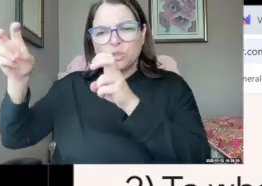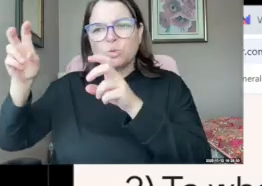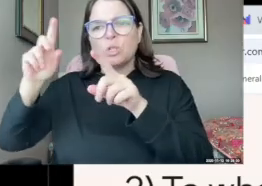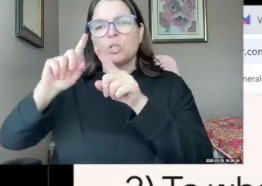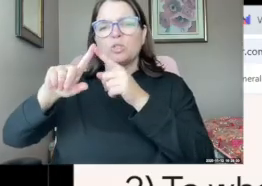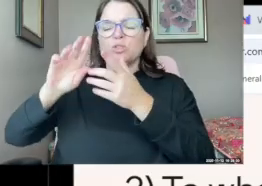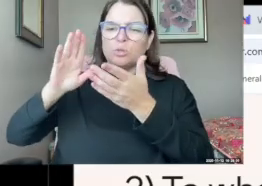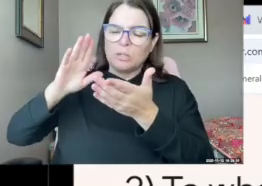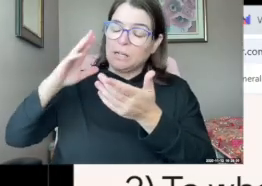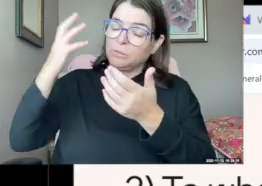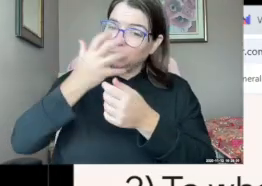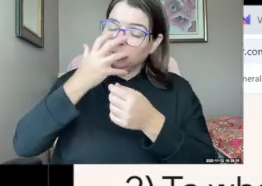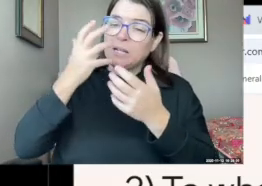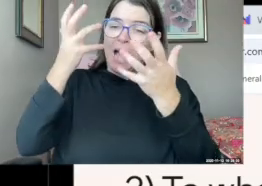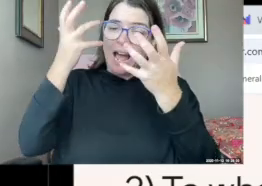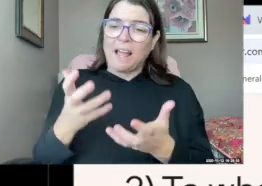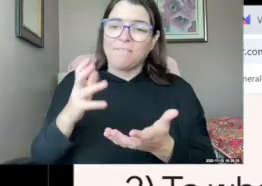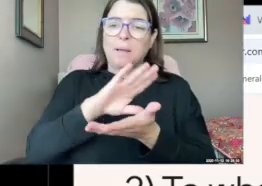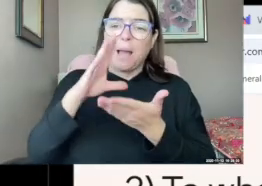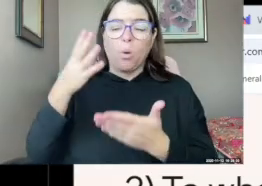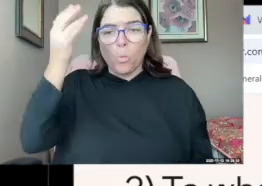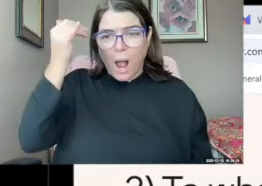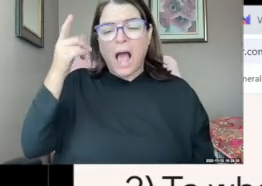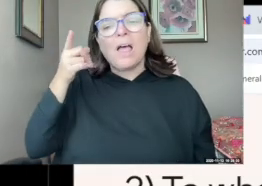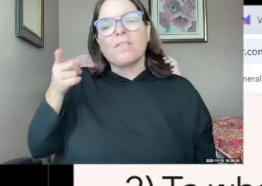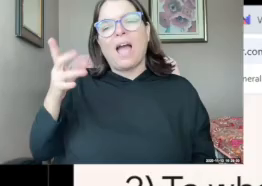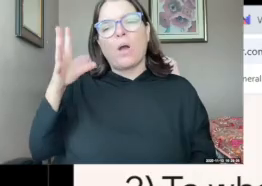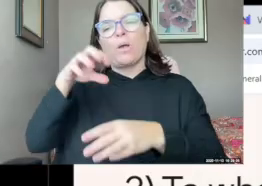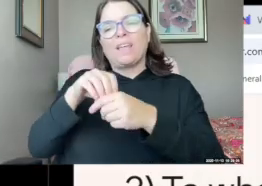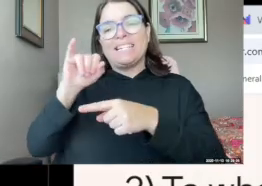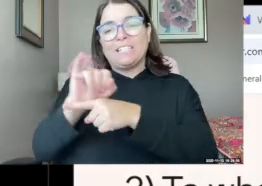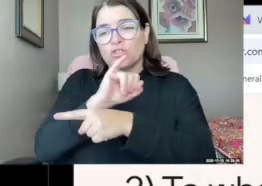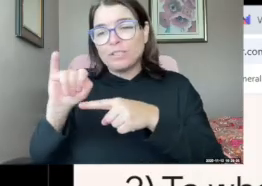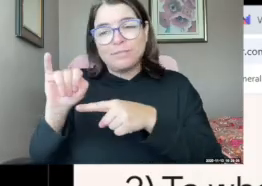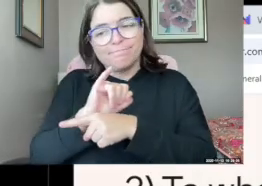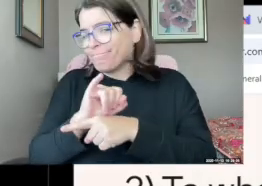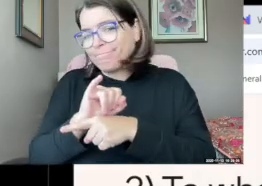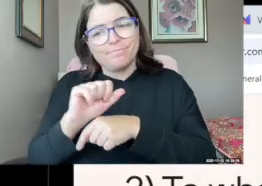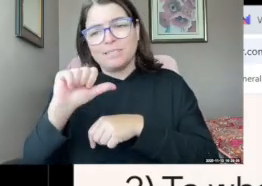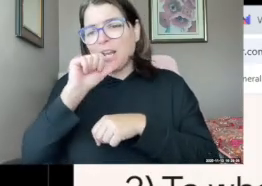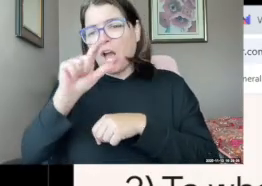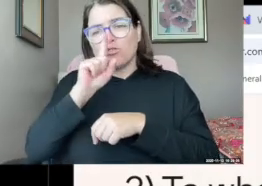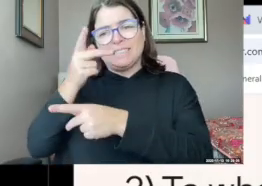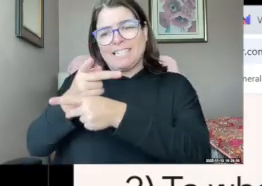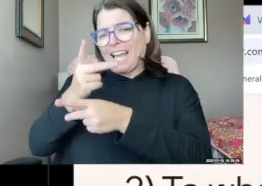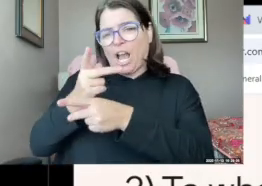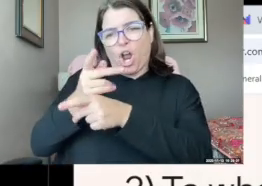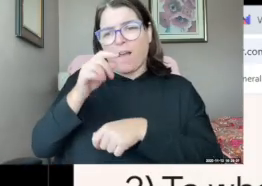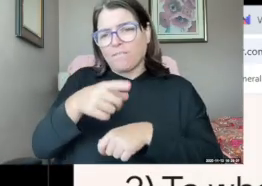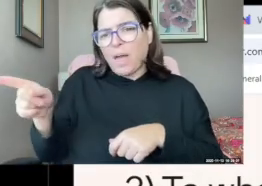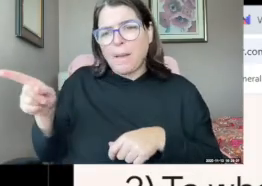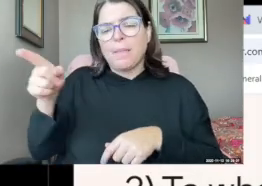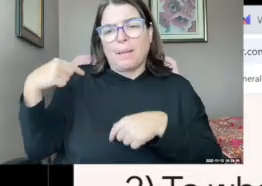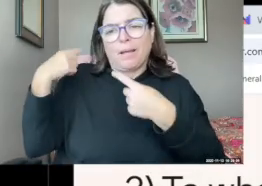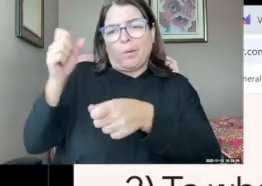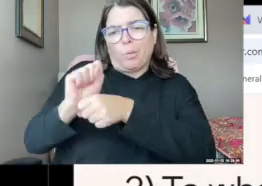health issues to a good extent because they've been in an industry that has not really